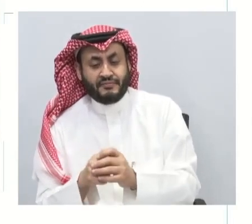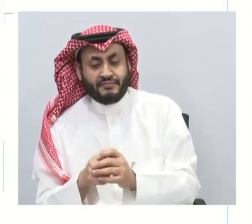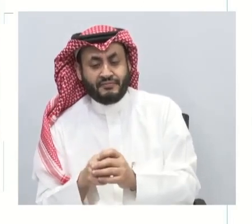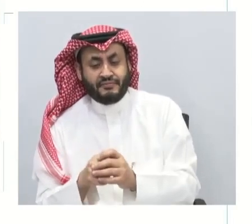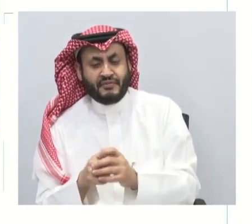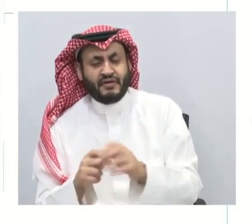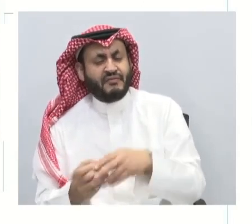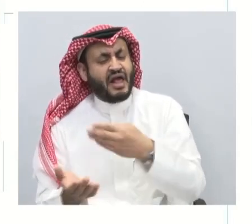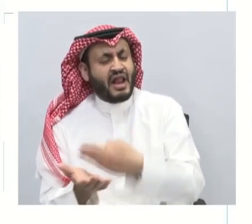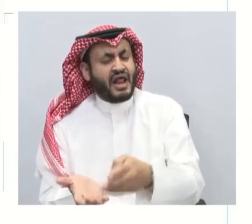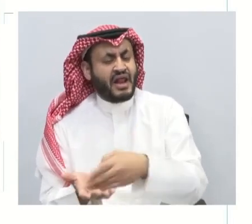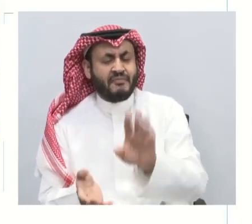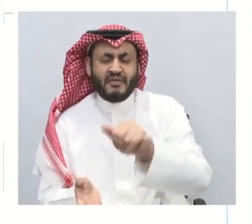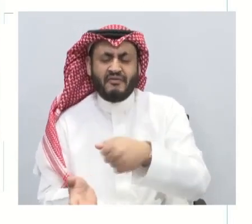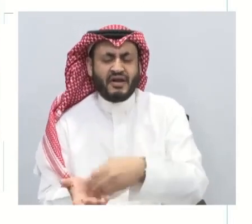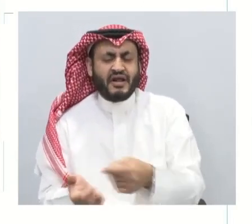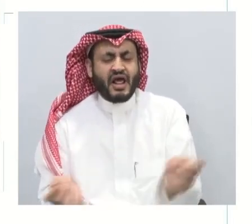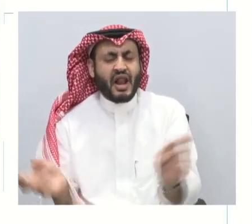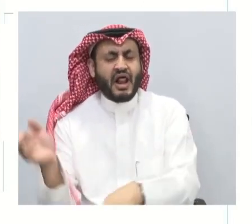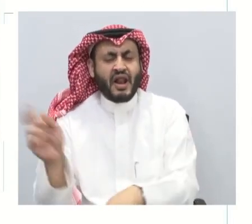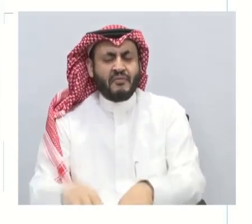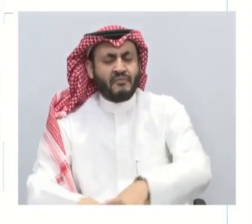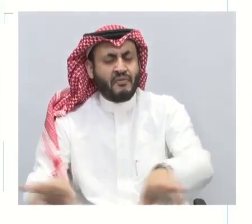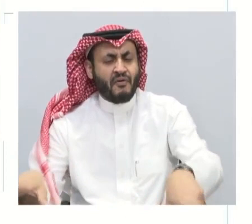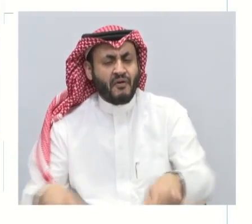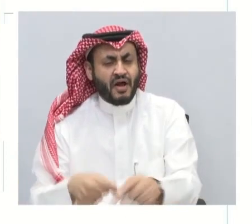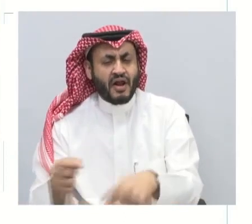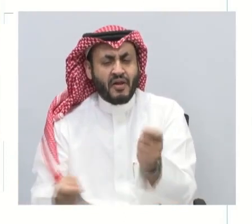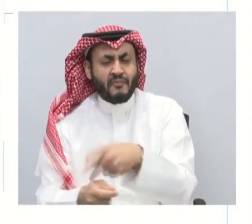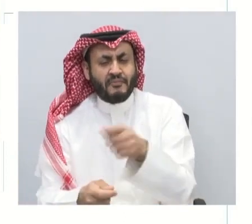helps clean the room. He leaves his clothes and books all around.